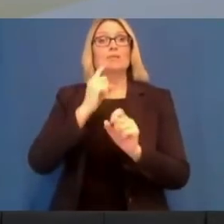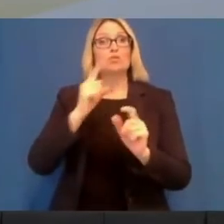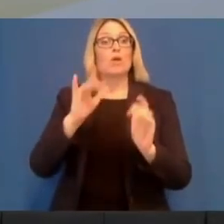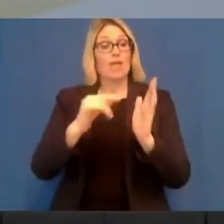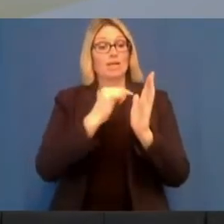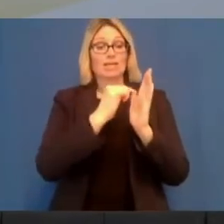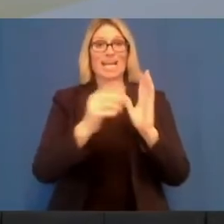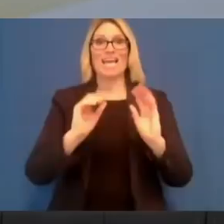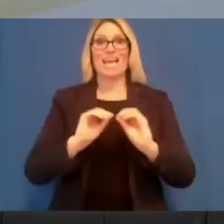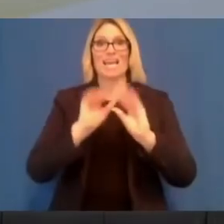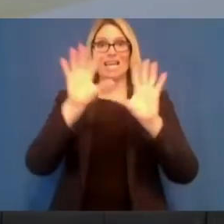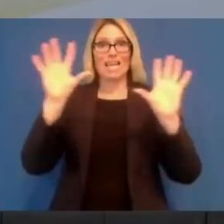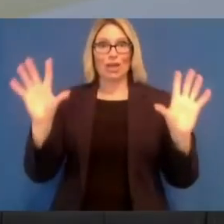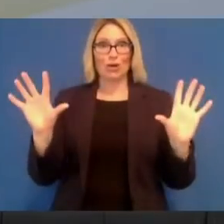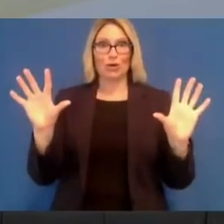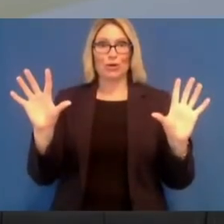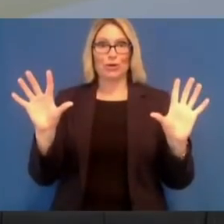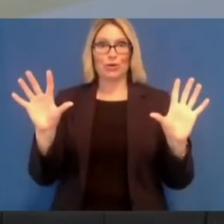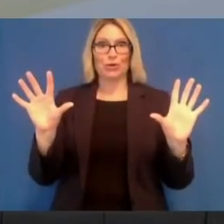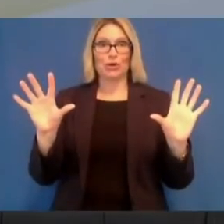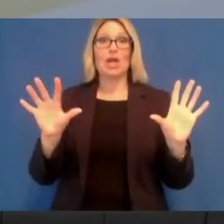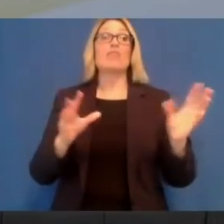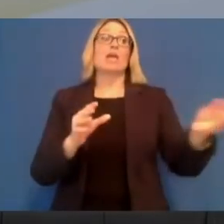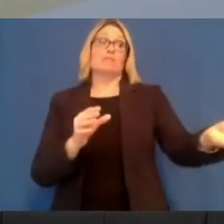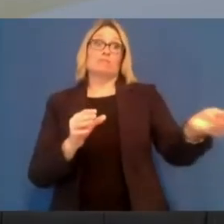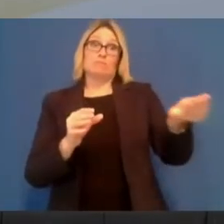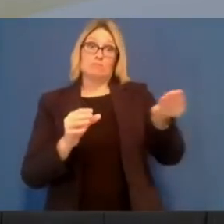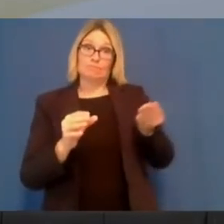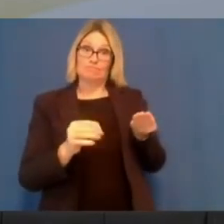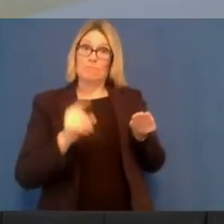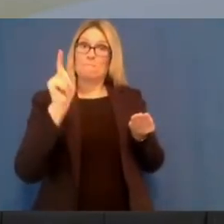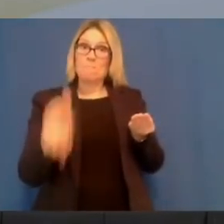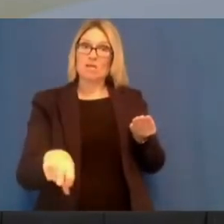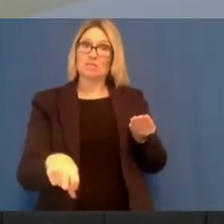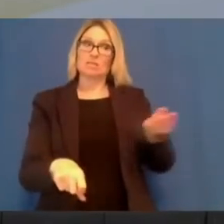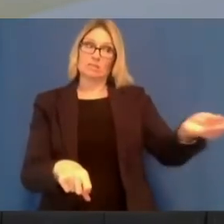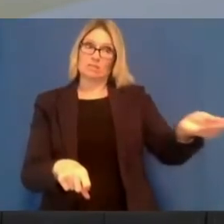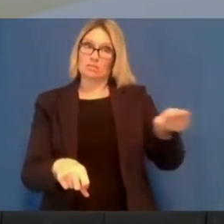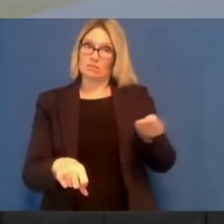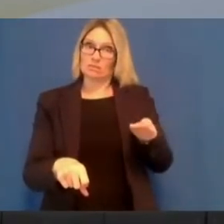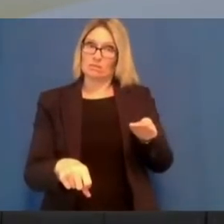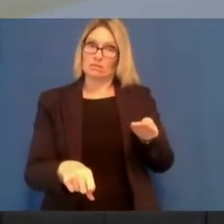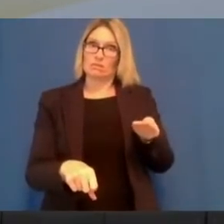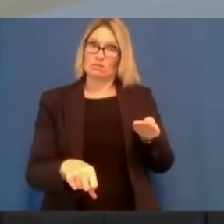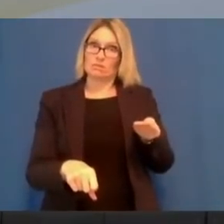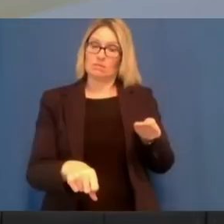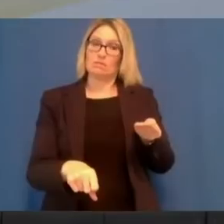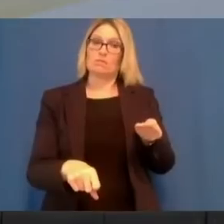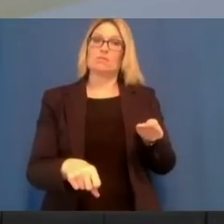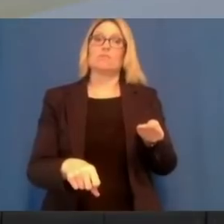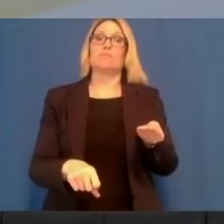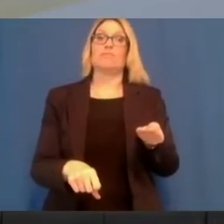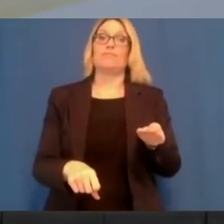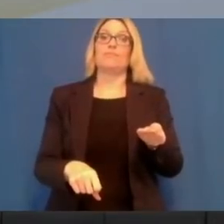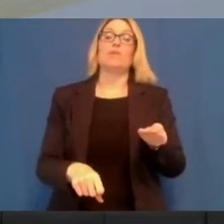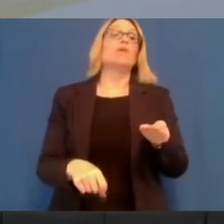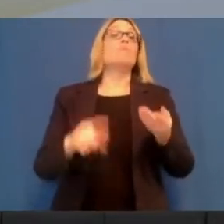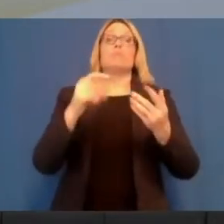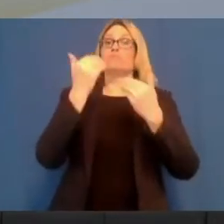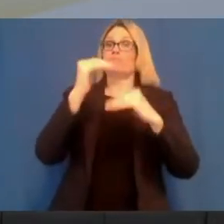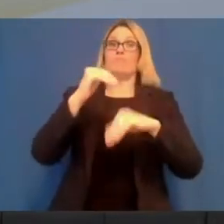it needs to be provided to us in that way in just a few hours.